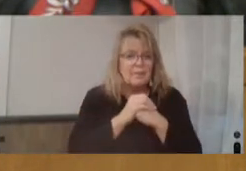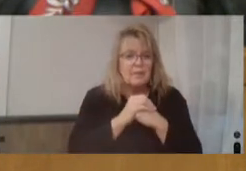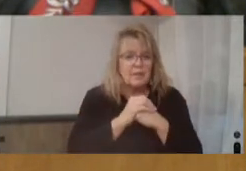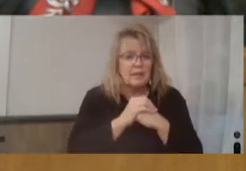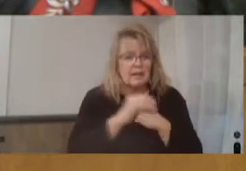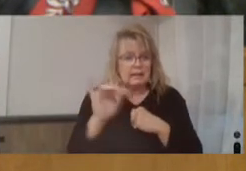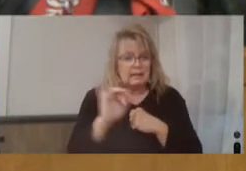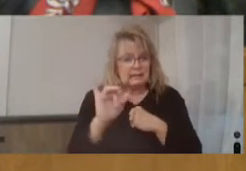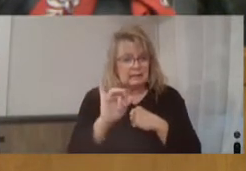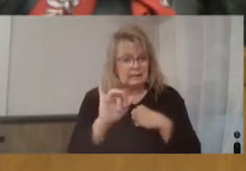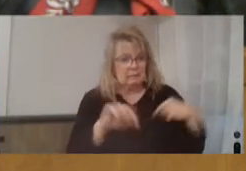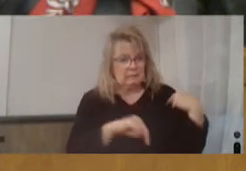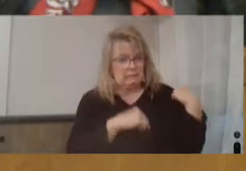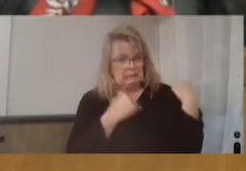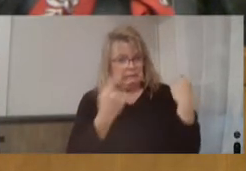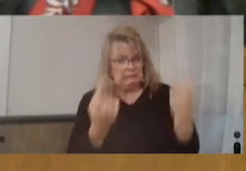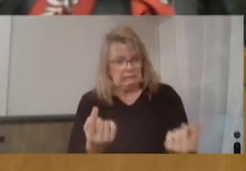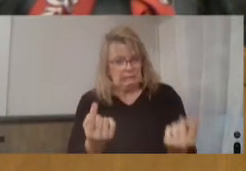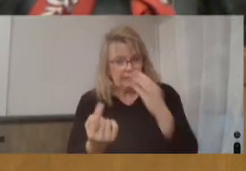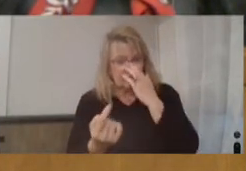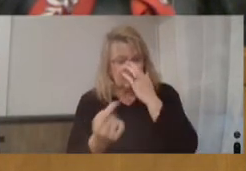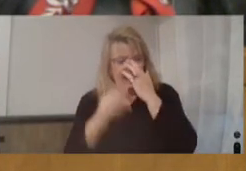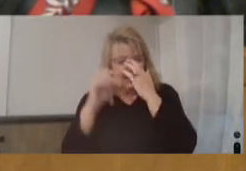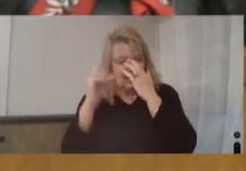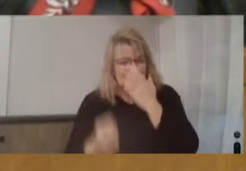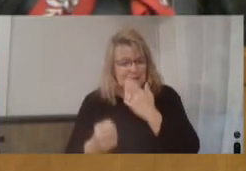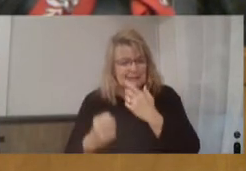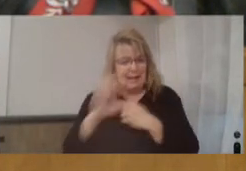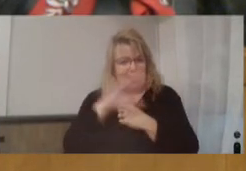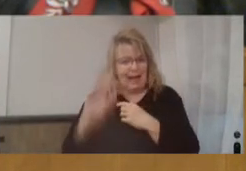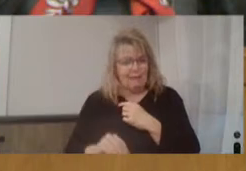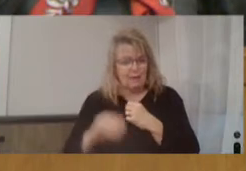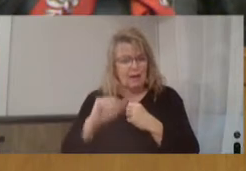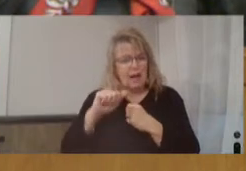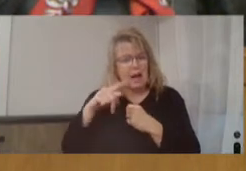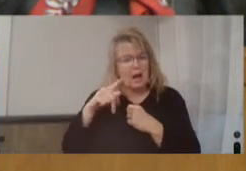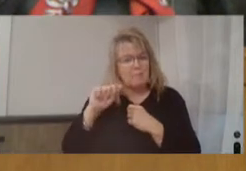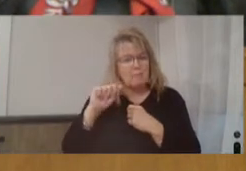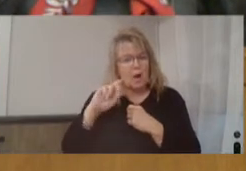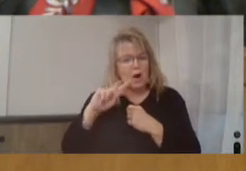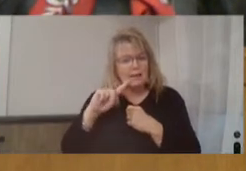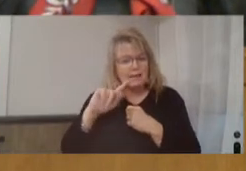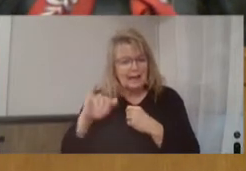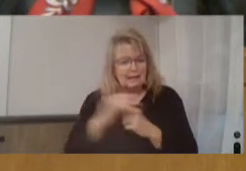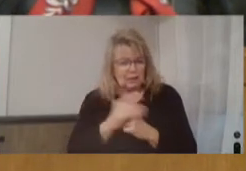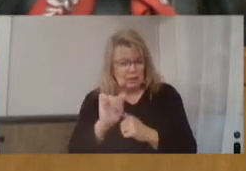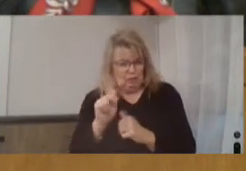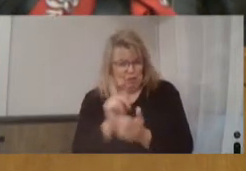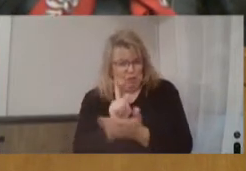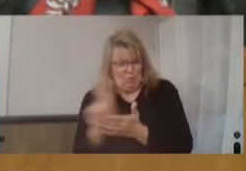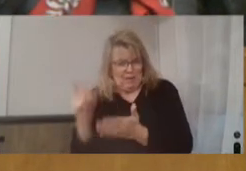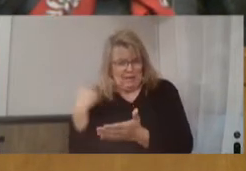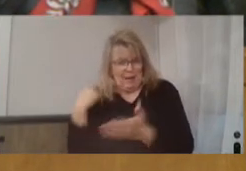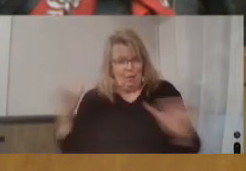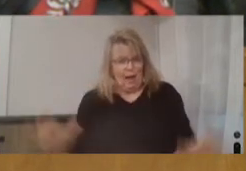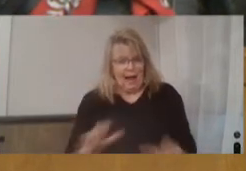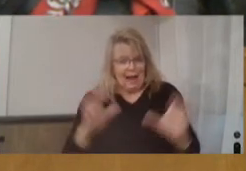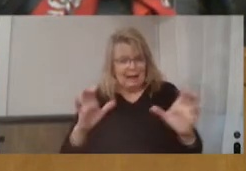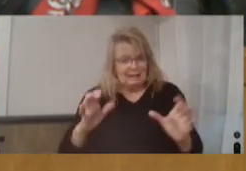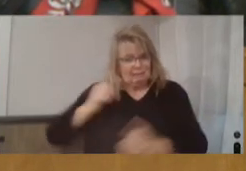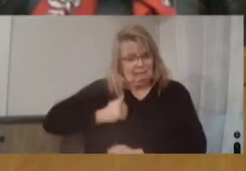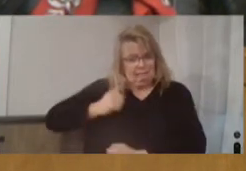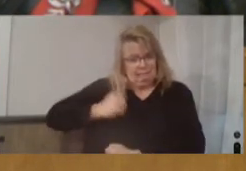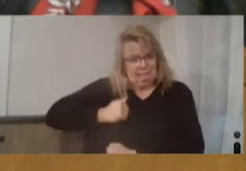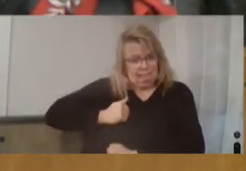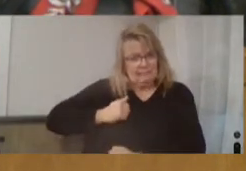toppling apartheid South Africa. Just a few weeks ago, as active duty Air Force serviceman by the